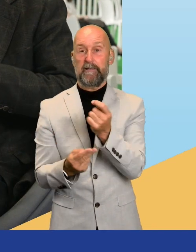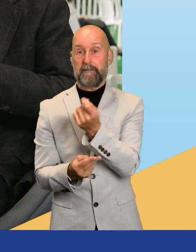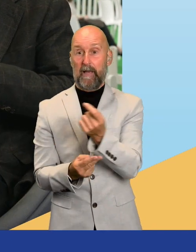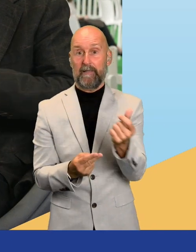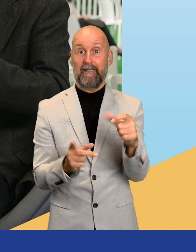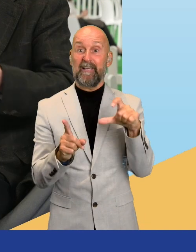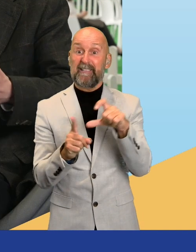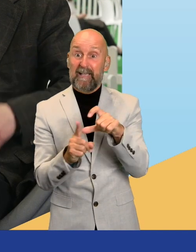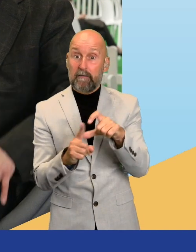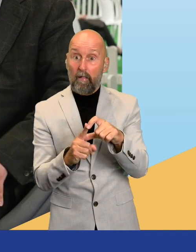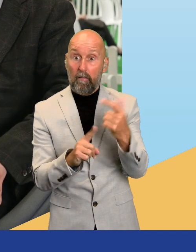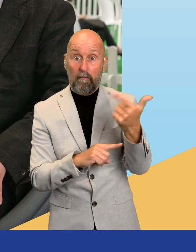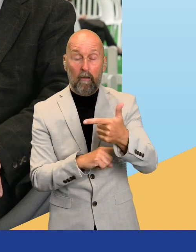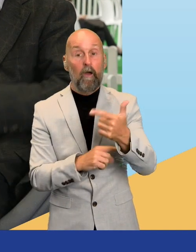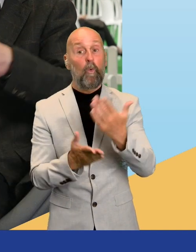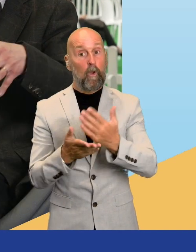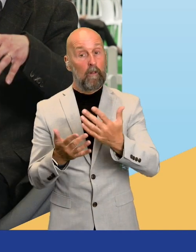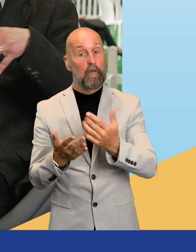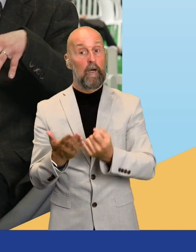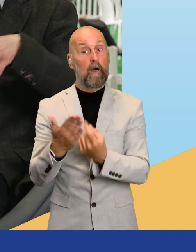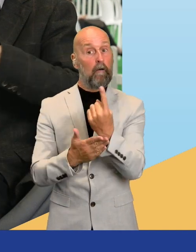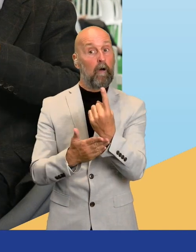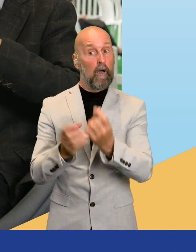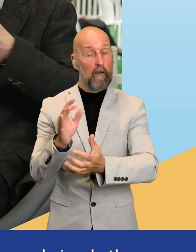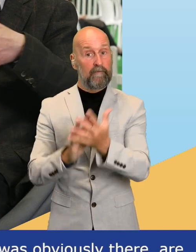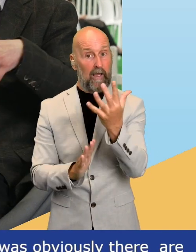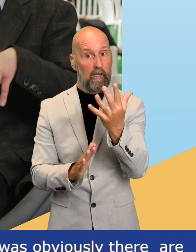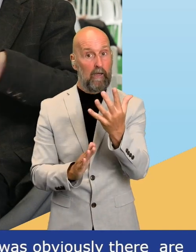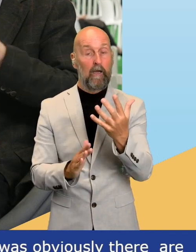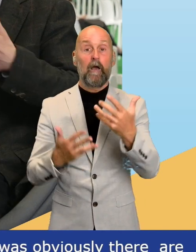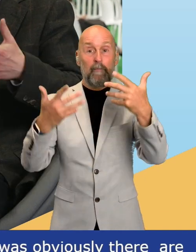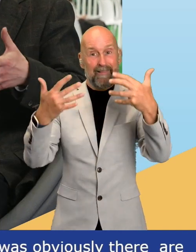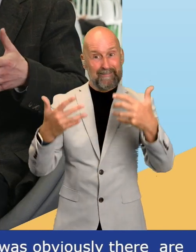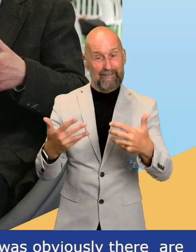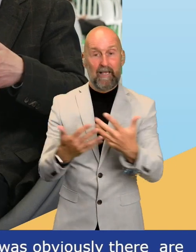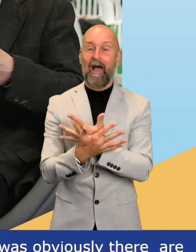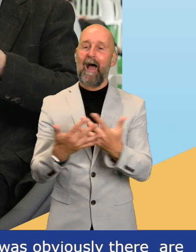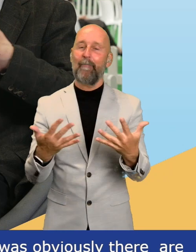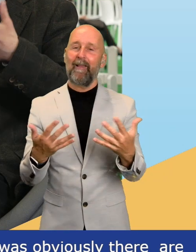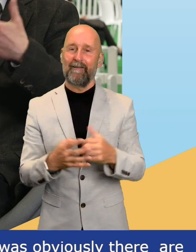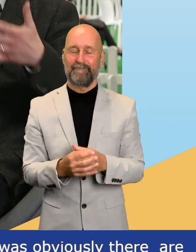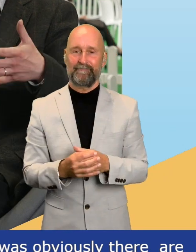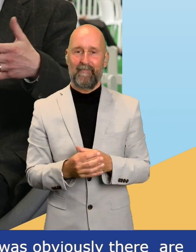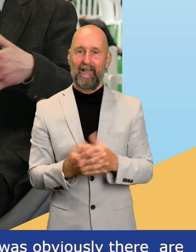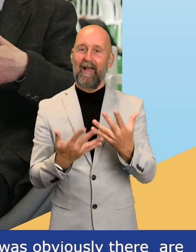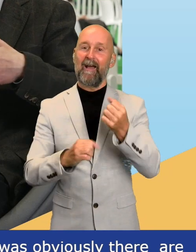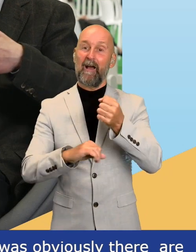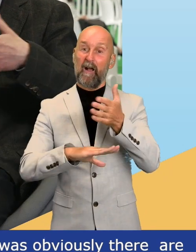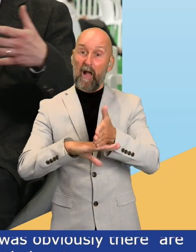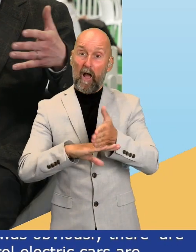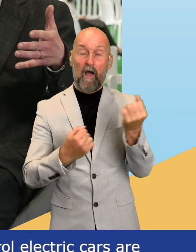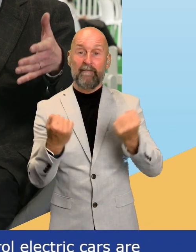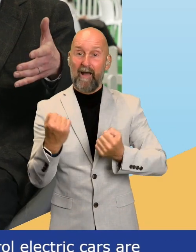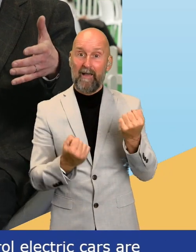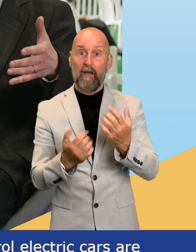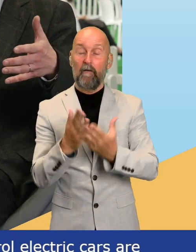cars are actually the ones that are most likely to catch fire. Although actually, if you look at the fire statistics, the vast majority of car fires are not through the